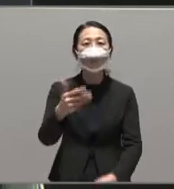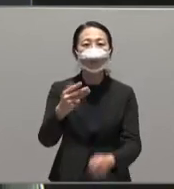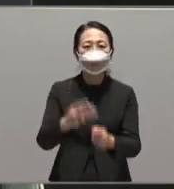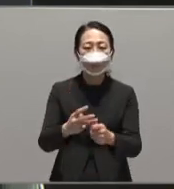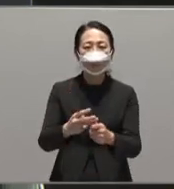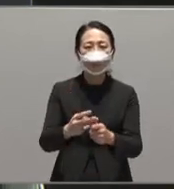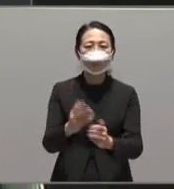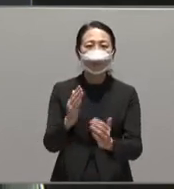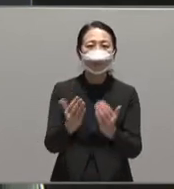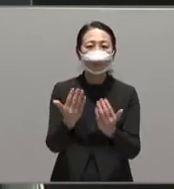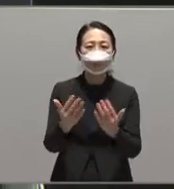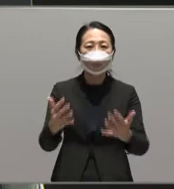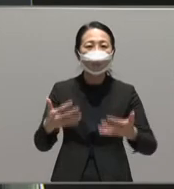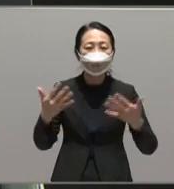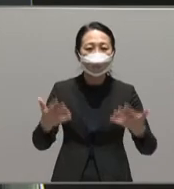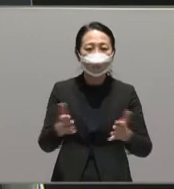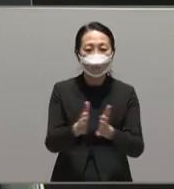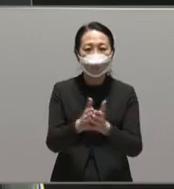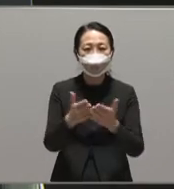And in